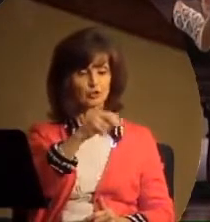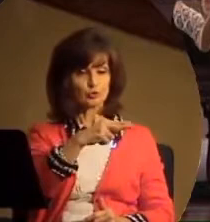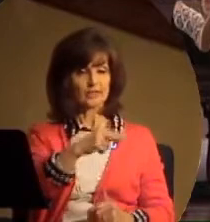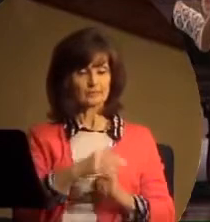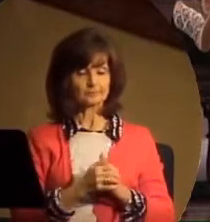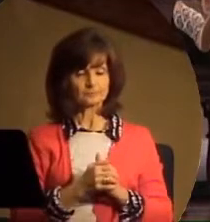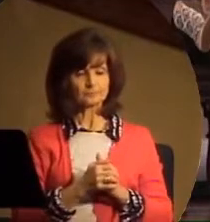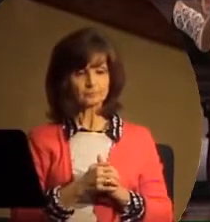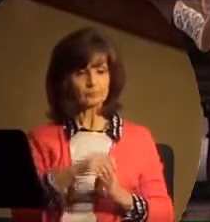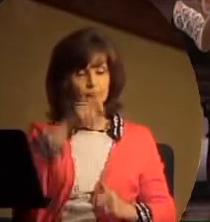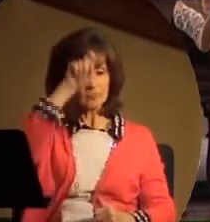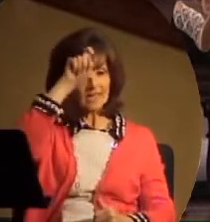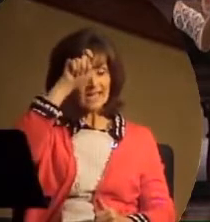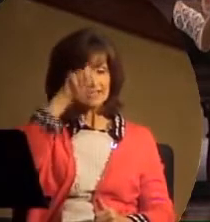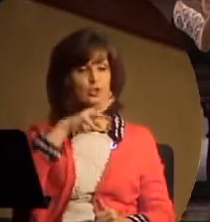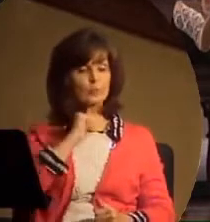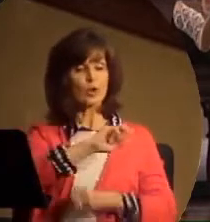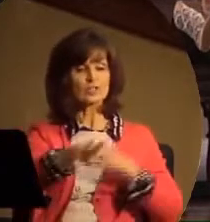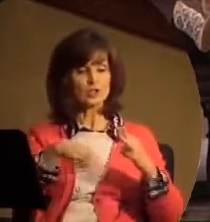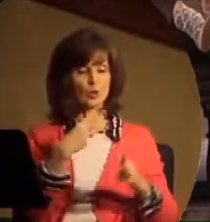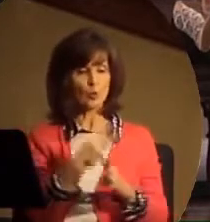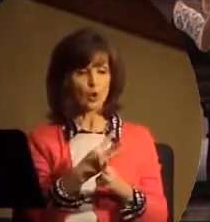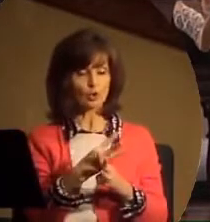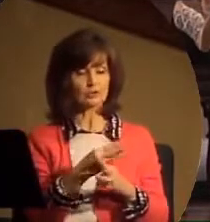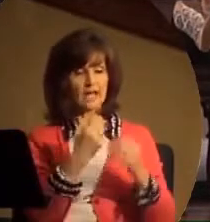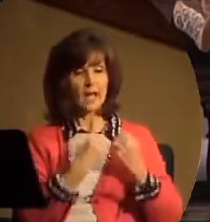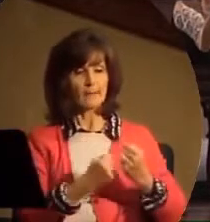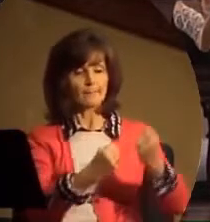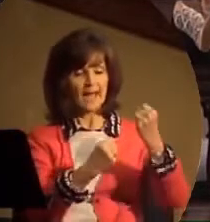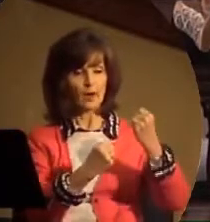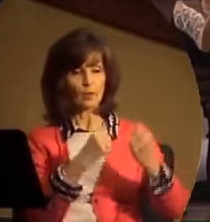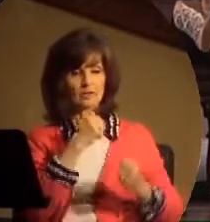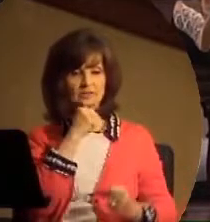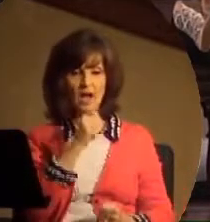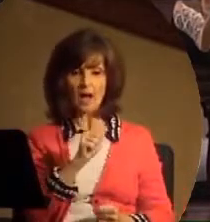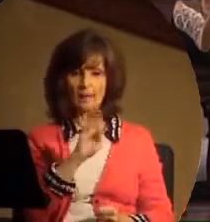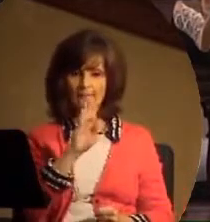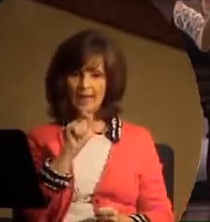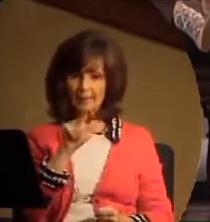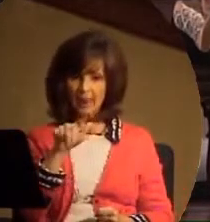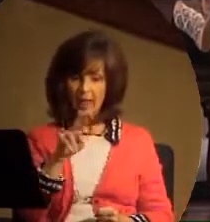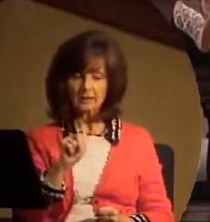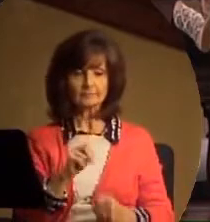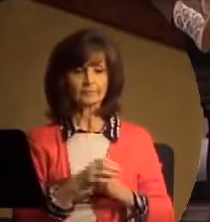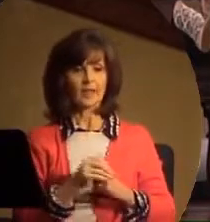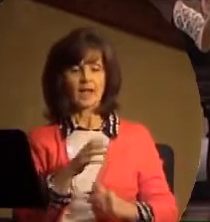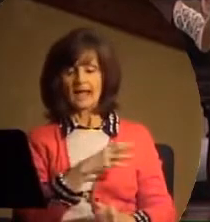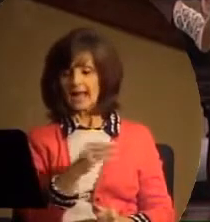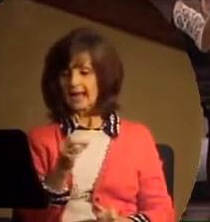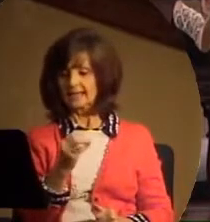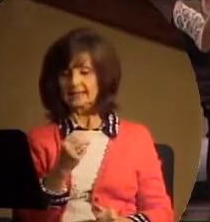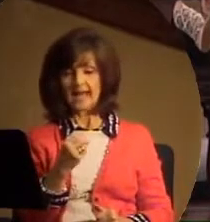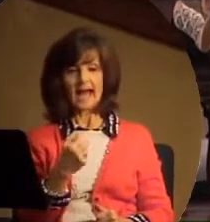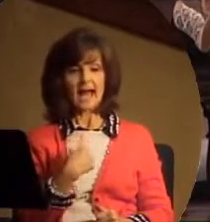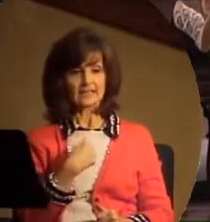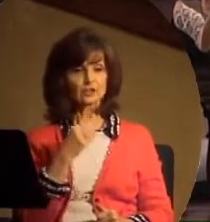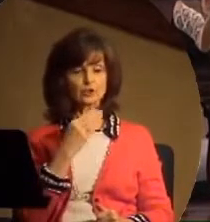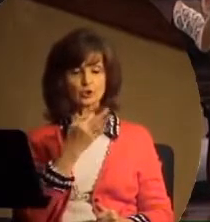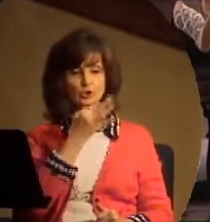power, not Babylon. But God said, hey, I'm just getting ready to set Egypt aside. I'm getting ready to bring the Chaldeans down,